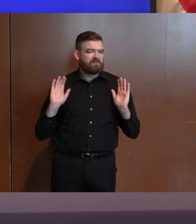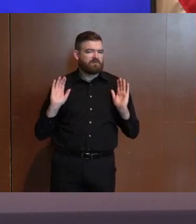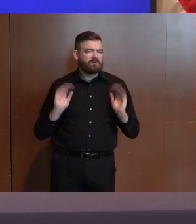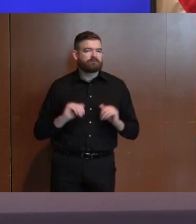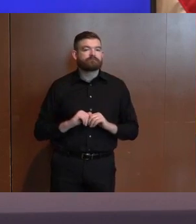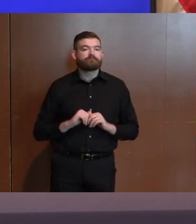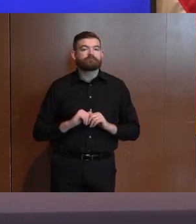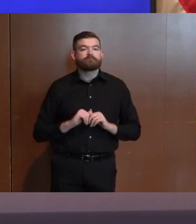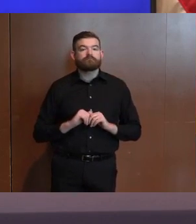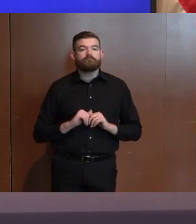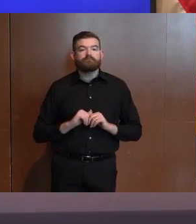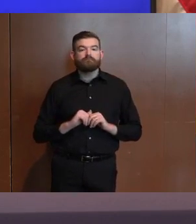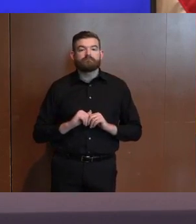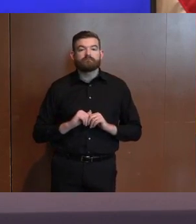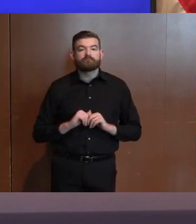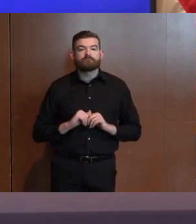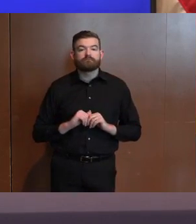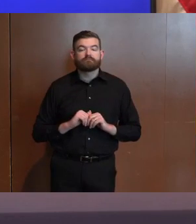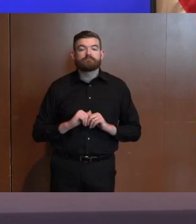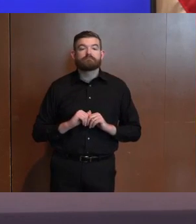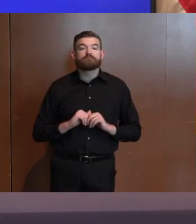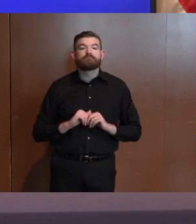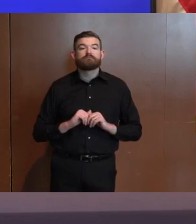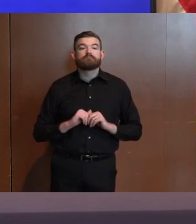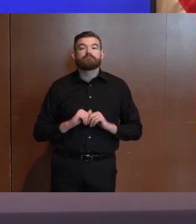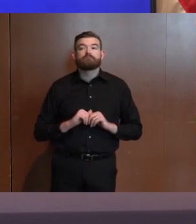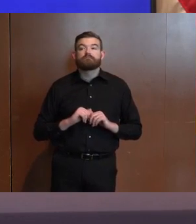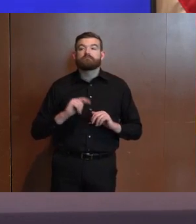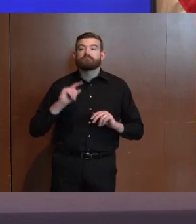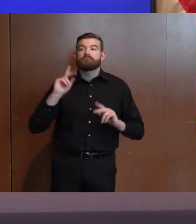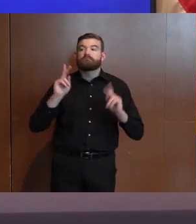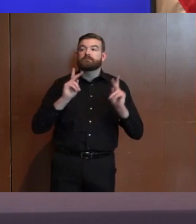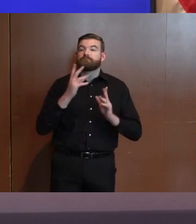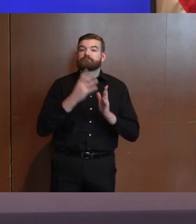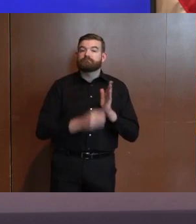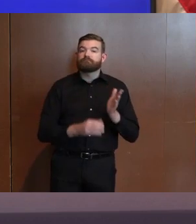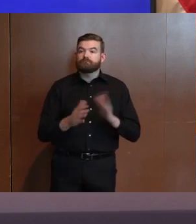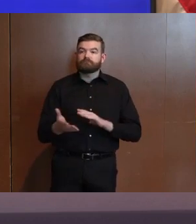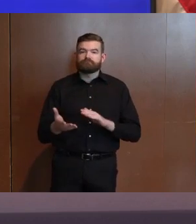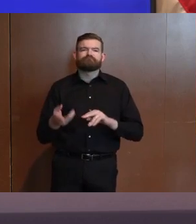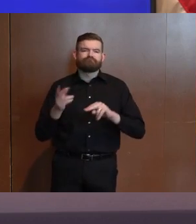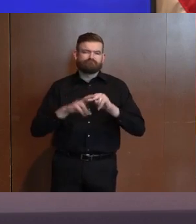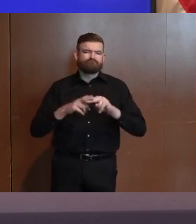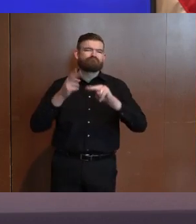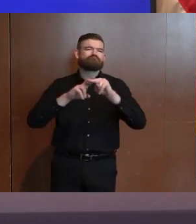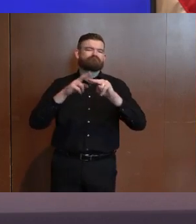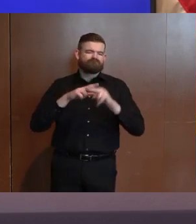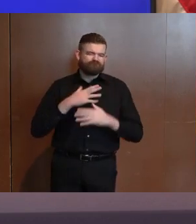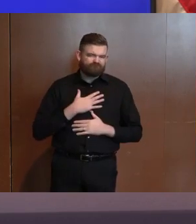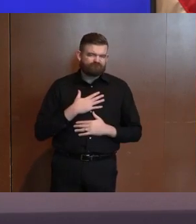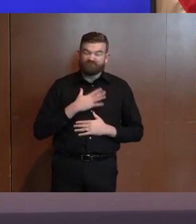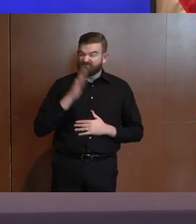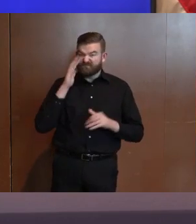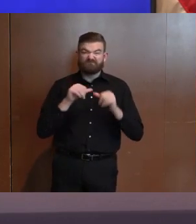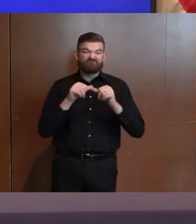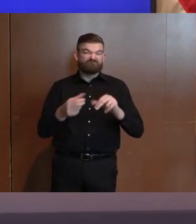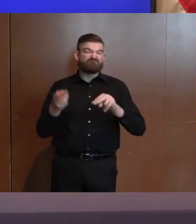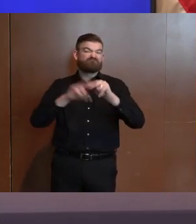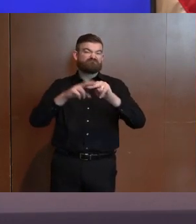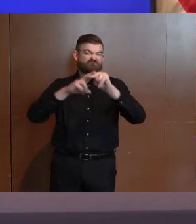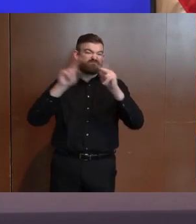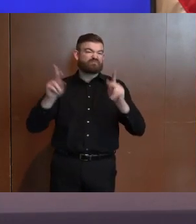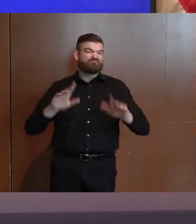numbers are going, sadly, with the heaviest of hearts, I have to report those numbers are going to continue to rise. Morgue capacity